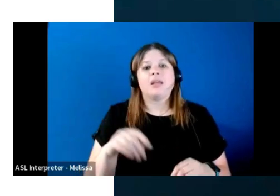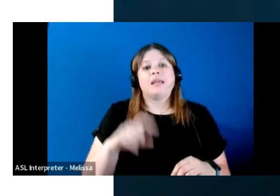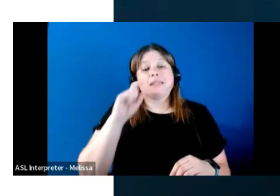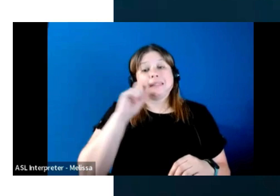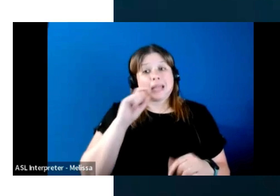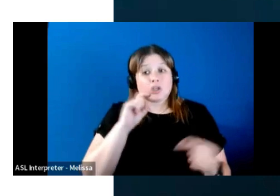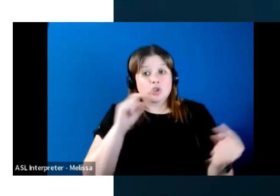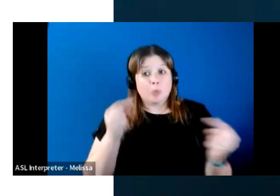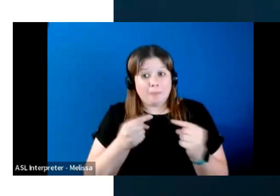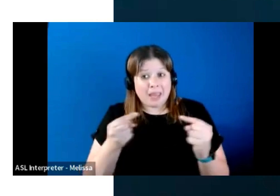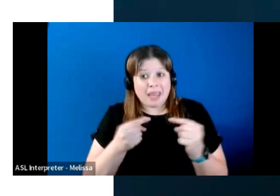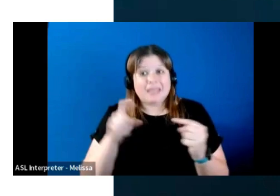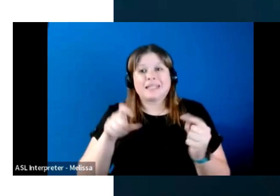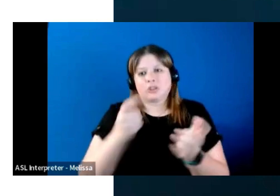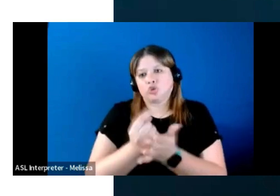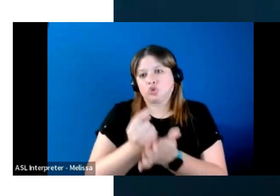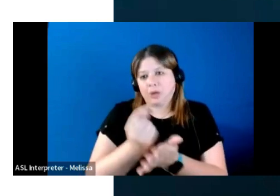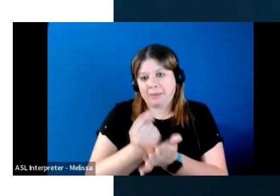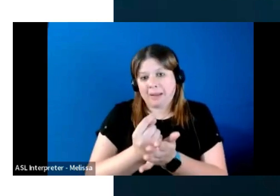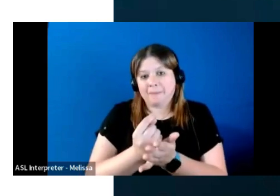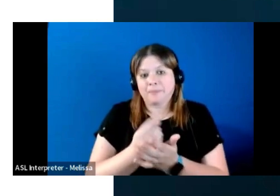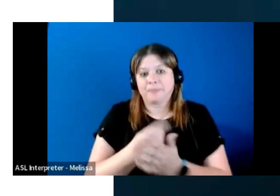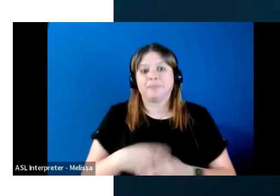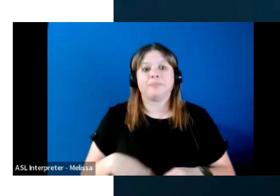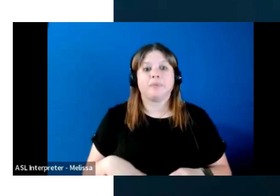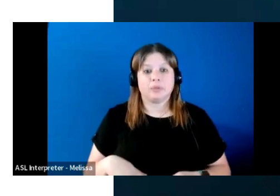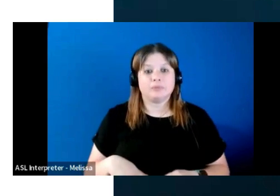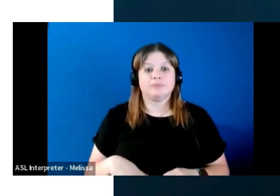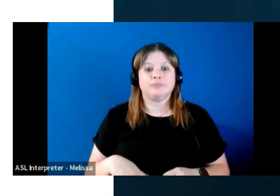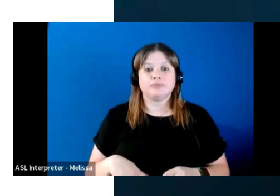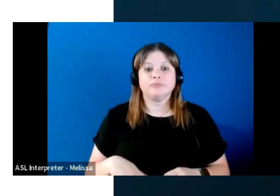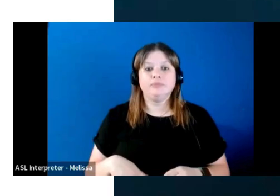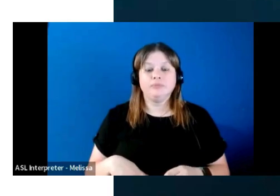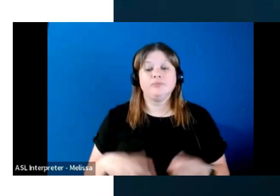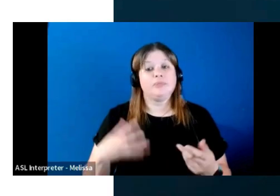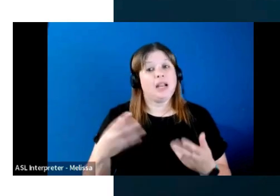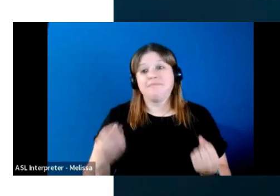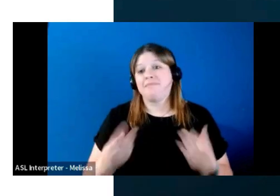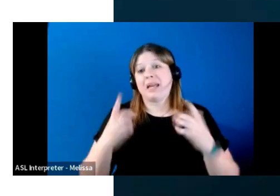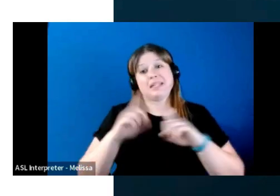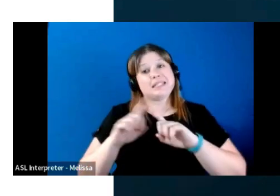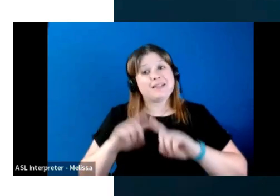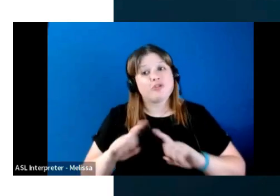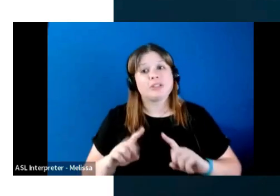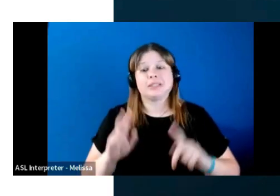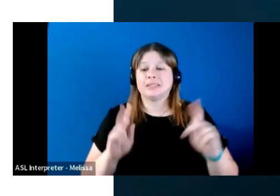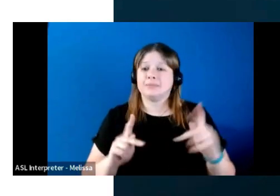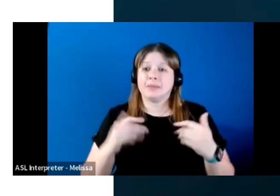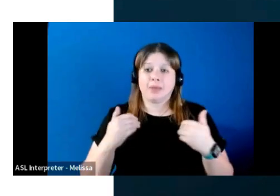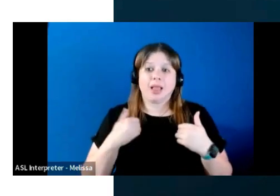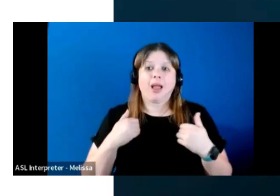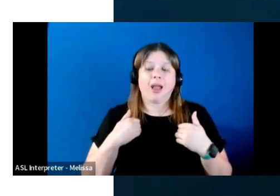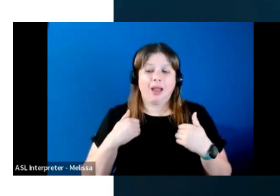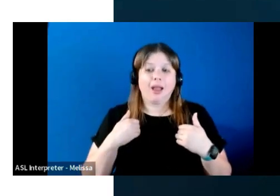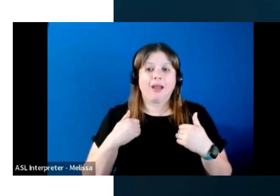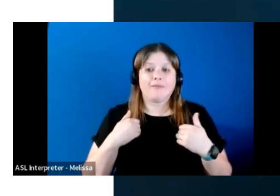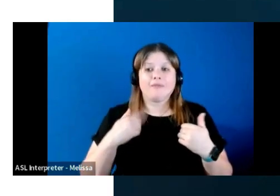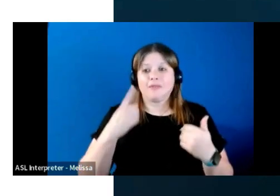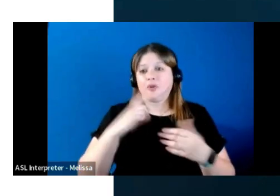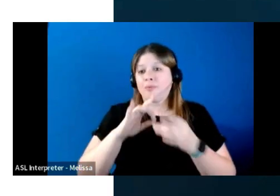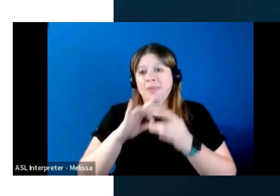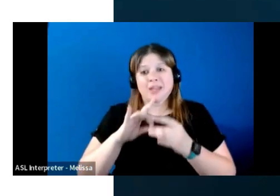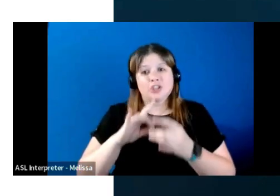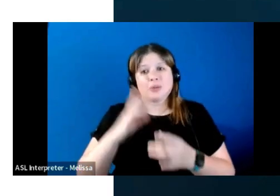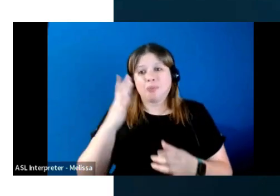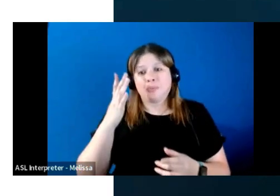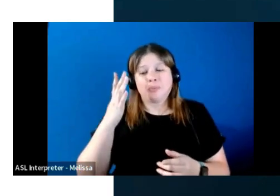needs to be treated. And there are many differences that people have in relationship. Why should sex